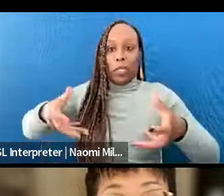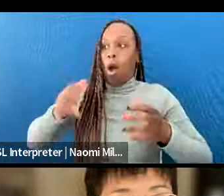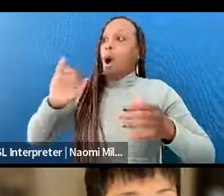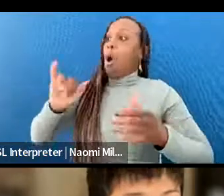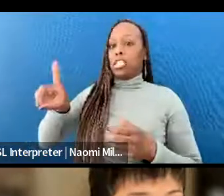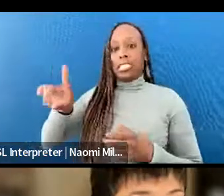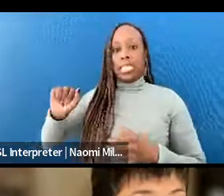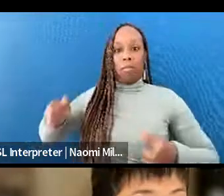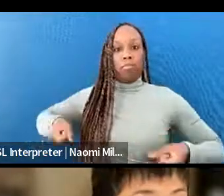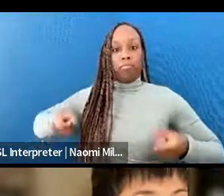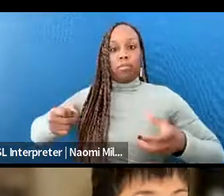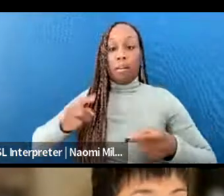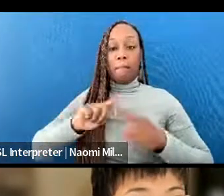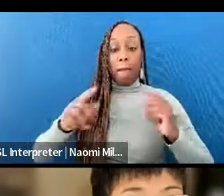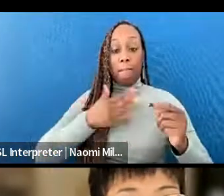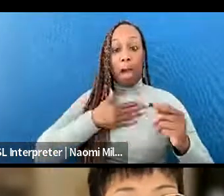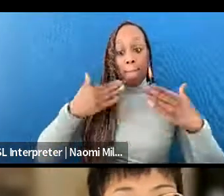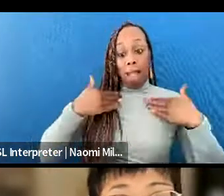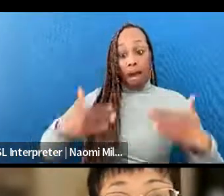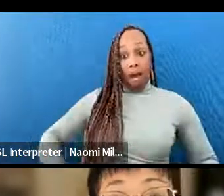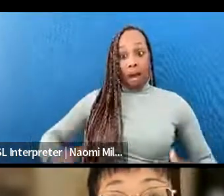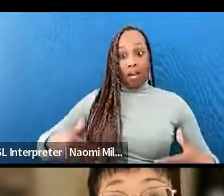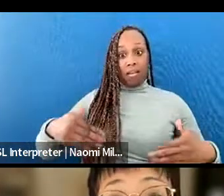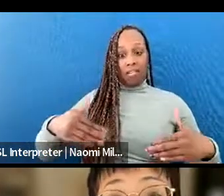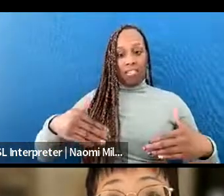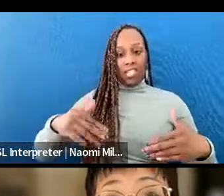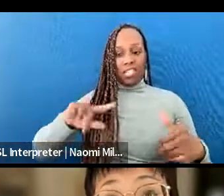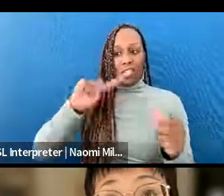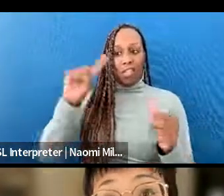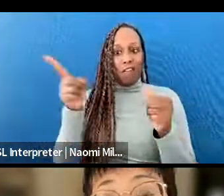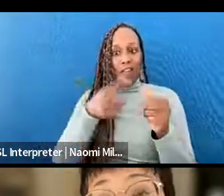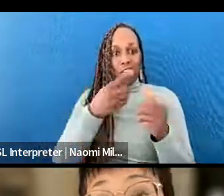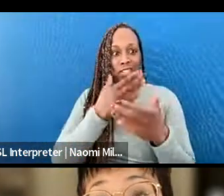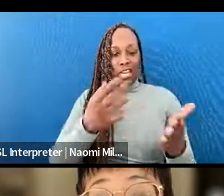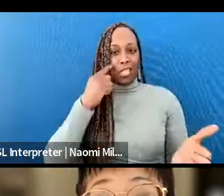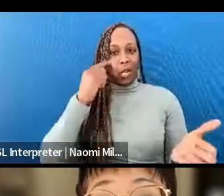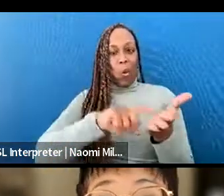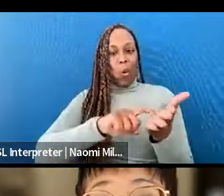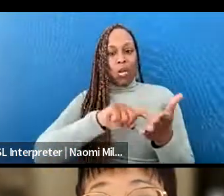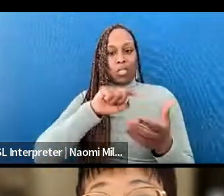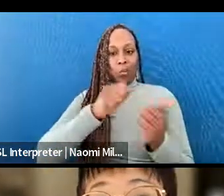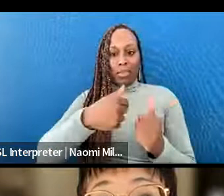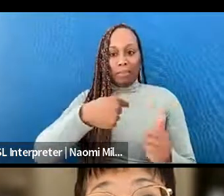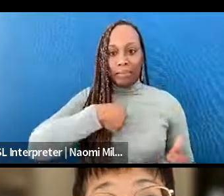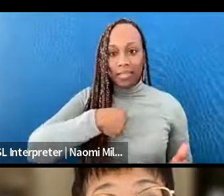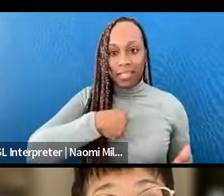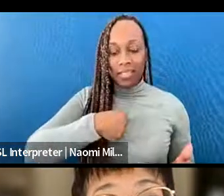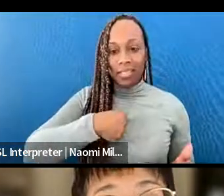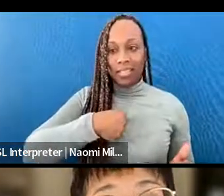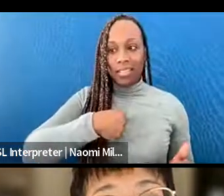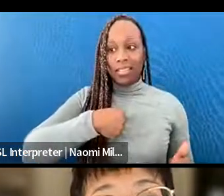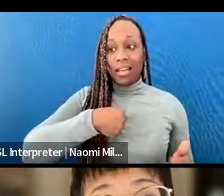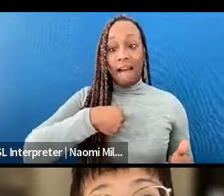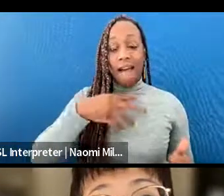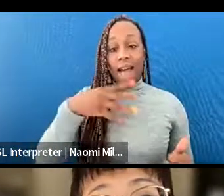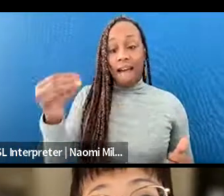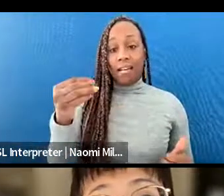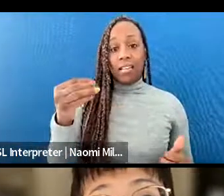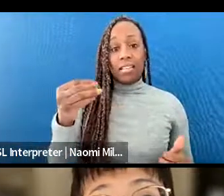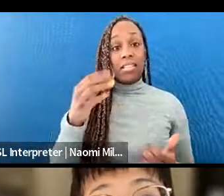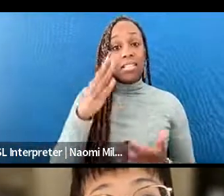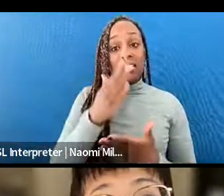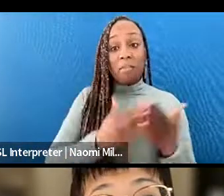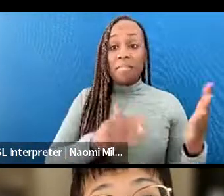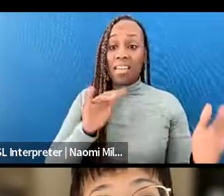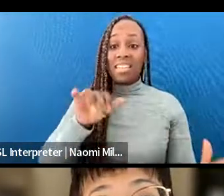that aspect, whereas my body is the first thing that they notice with me. And some of that is